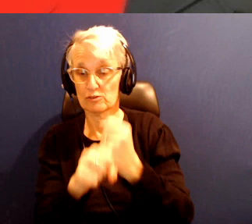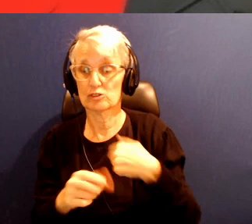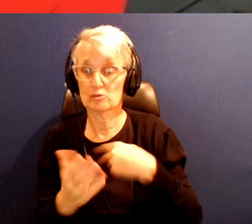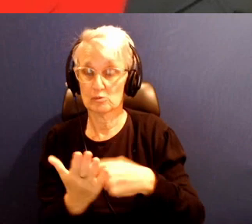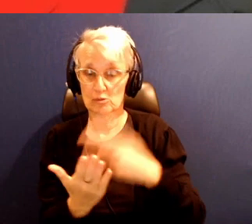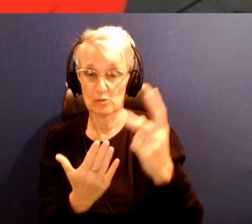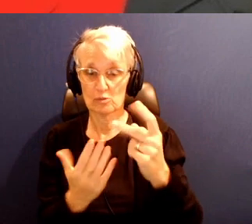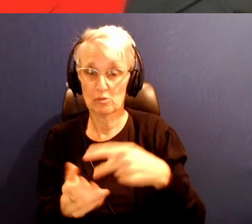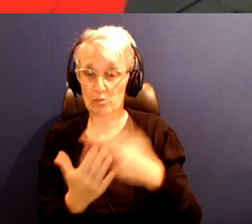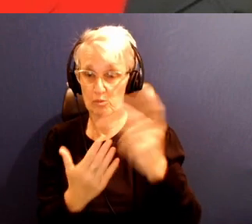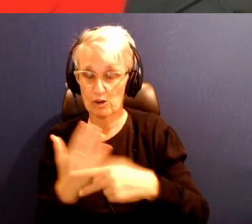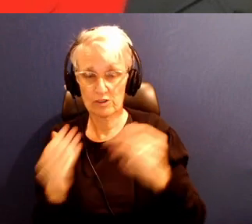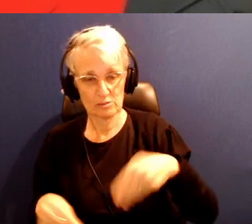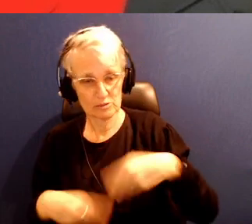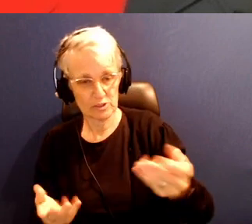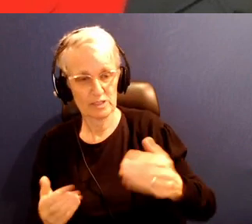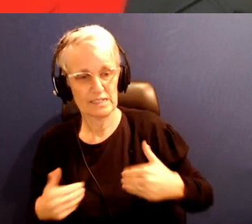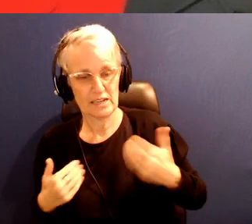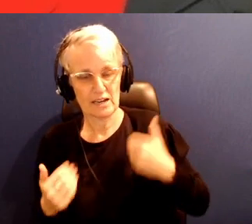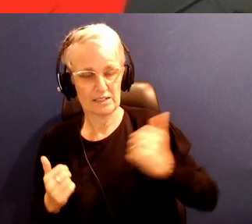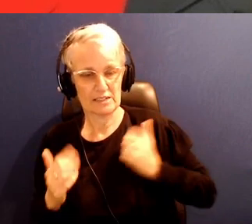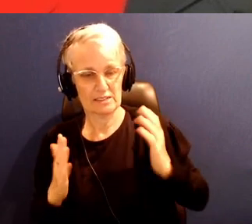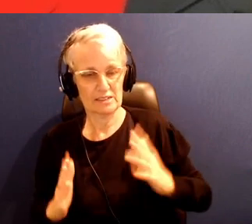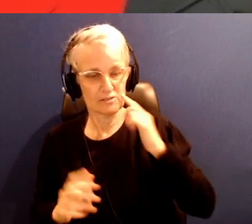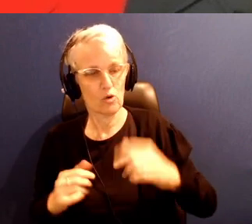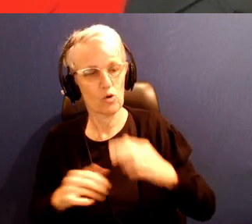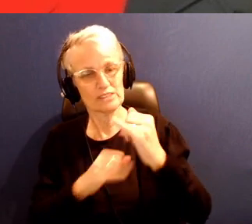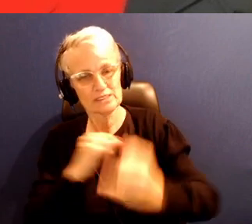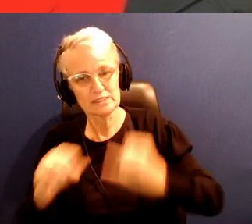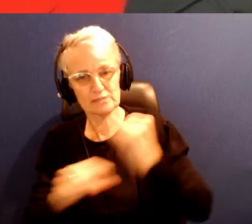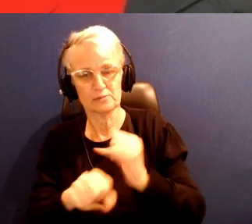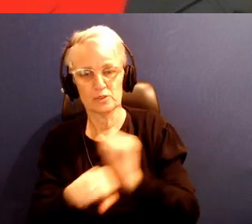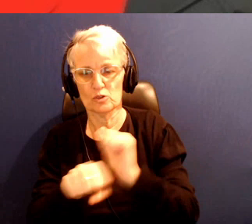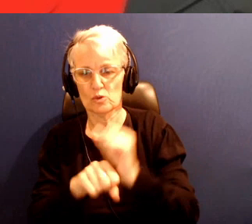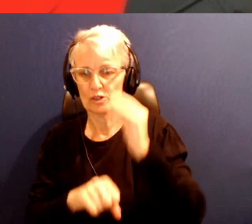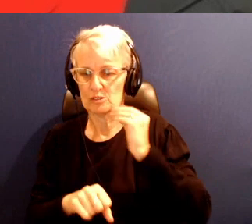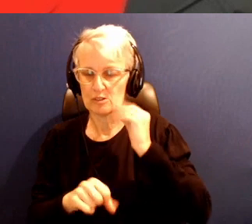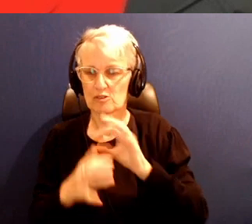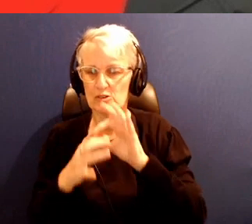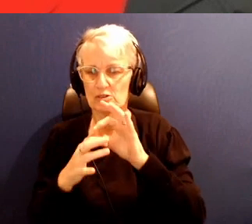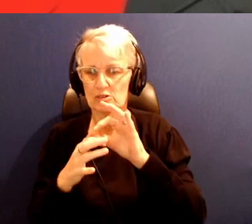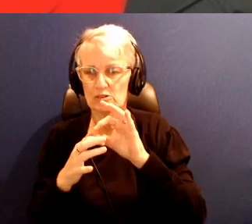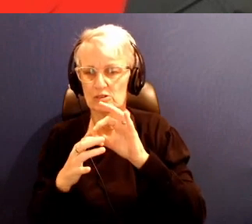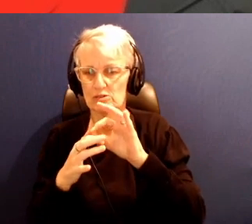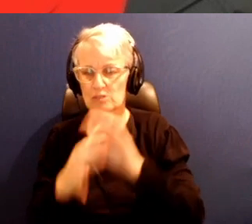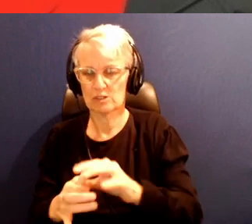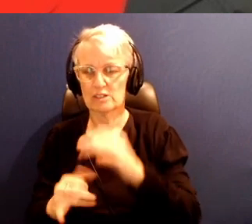the program has provided young Canadians with the opportunity to gain international work experience in the field of